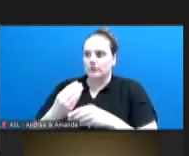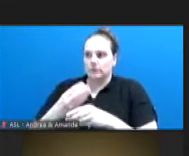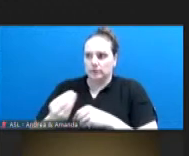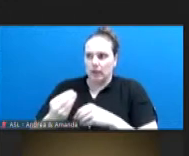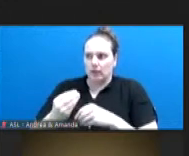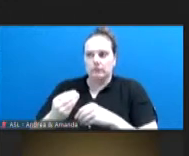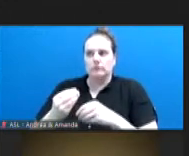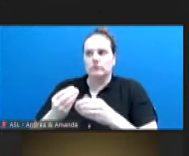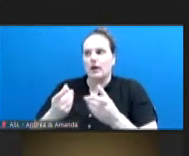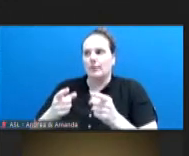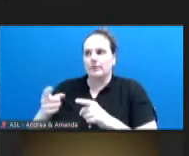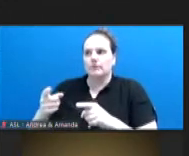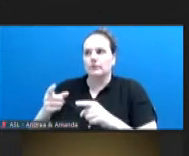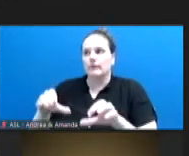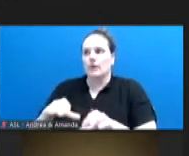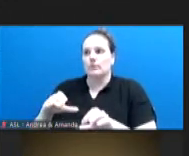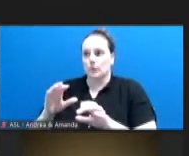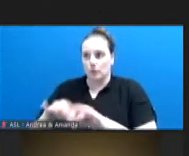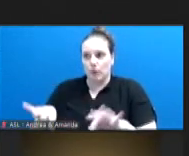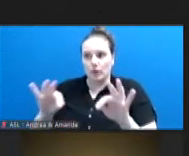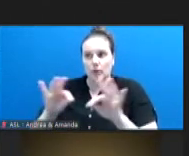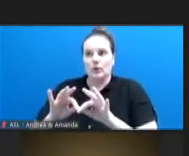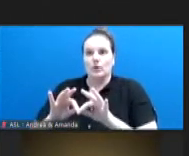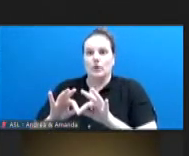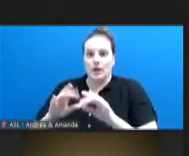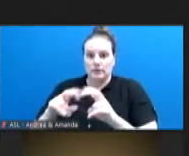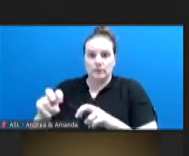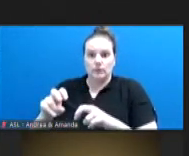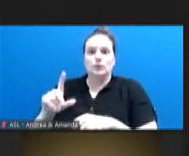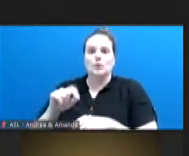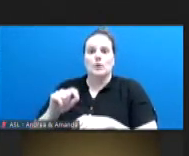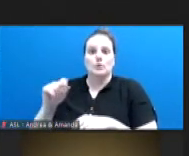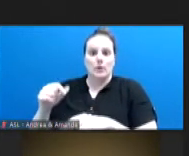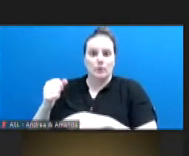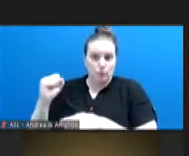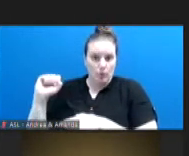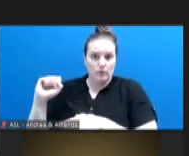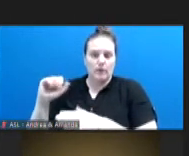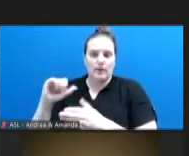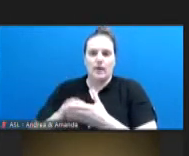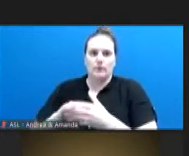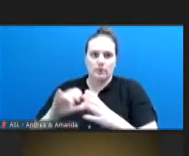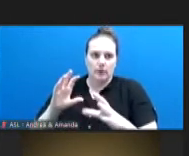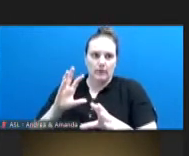the critical assessment of the 2020 protests, since that was part of what